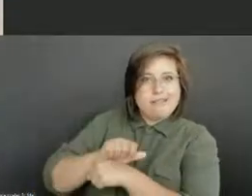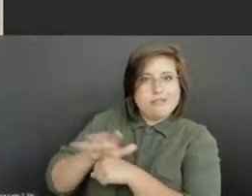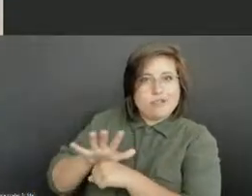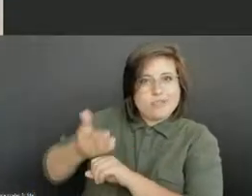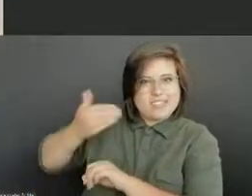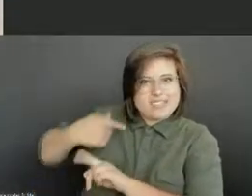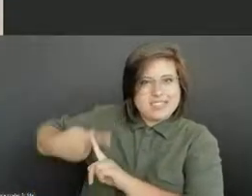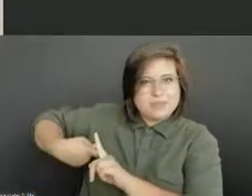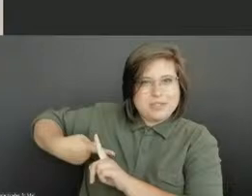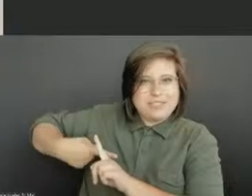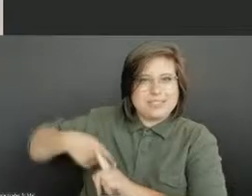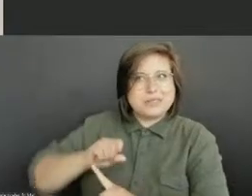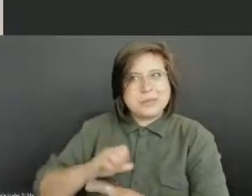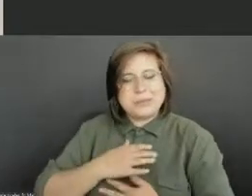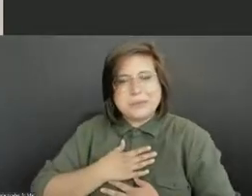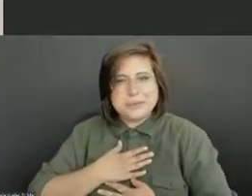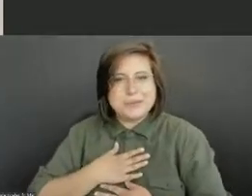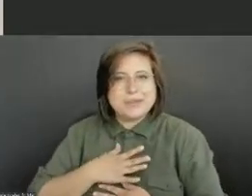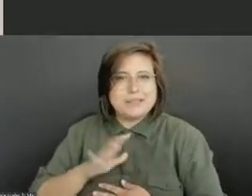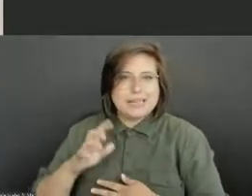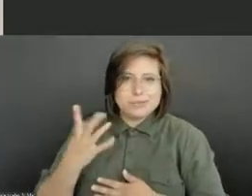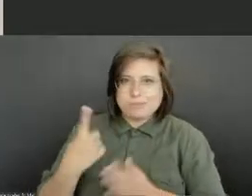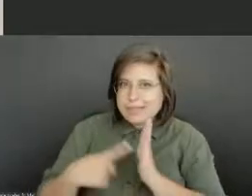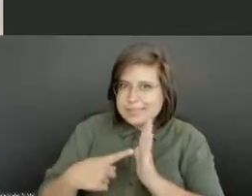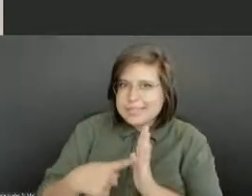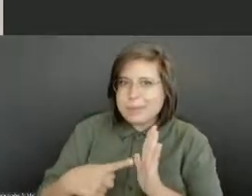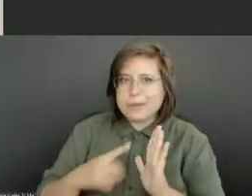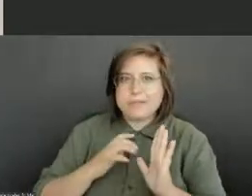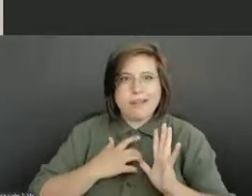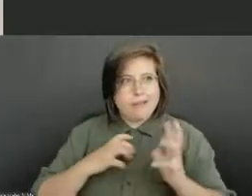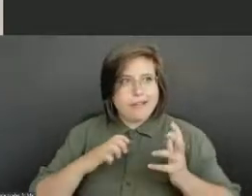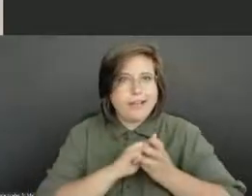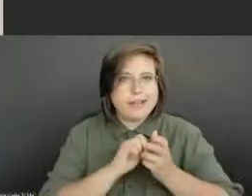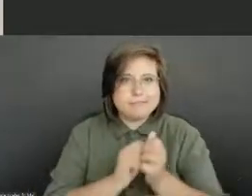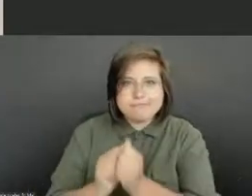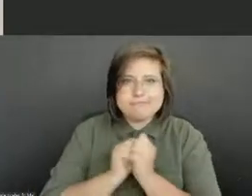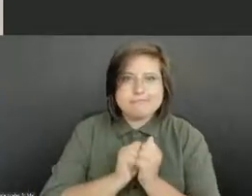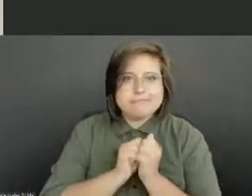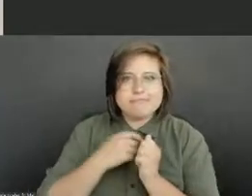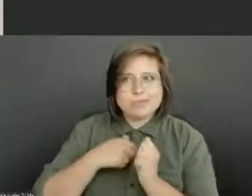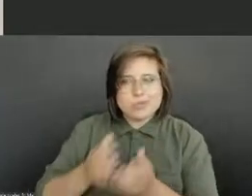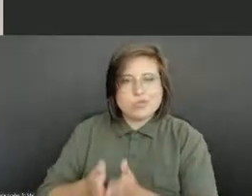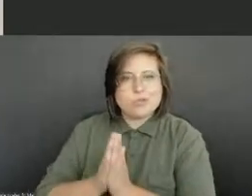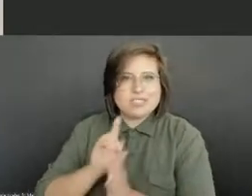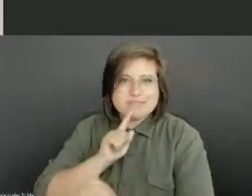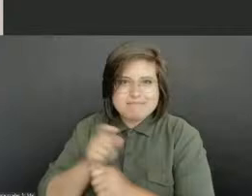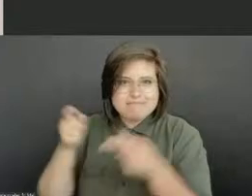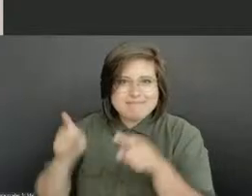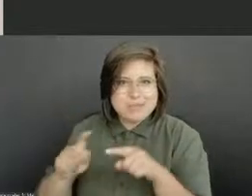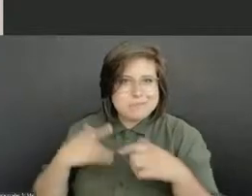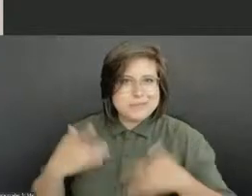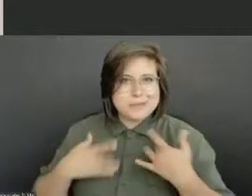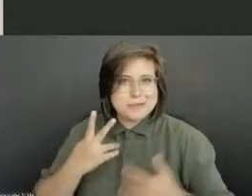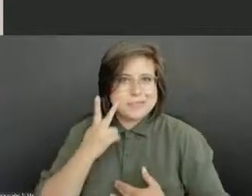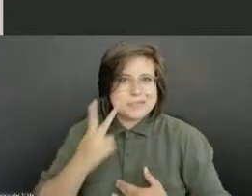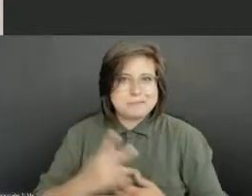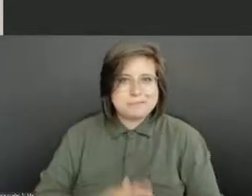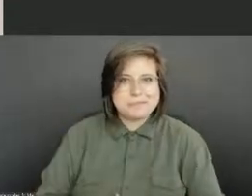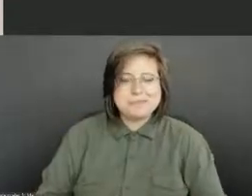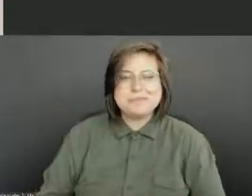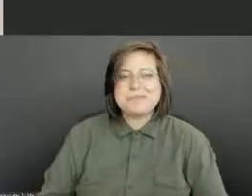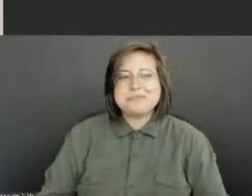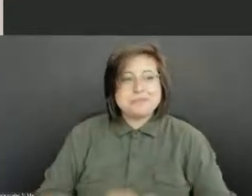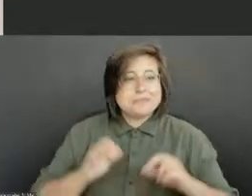month. So just an example of the kind of collaboration that we're calling for. I'm very excited to see that this week. So if we could go